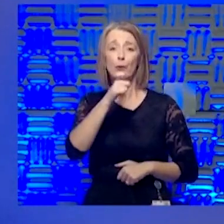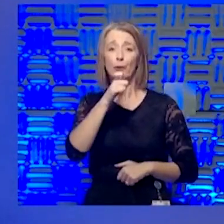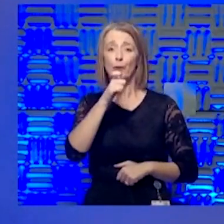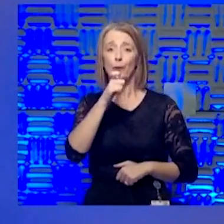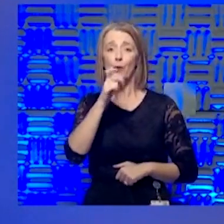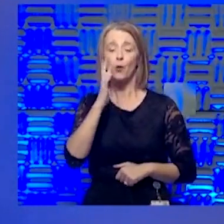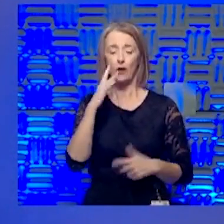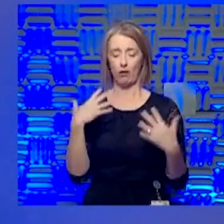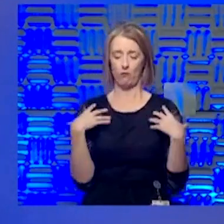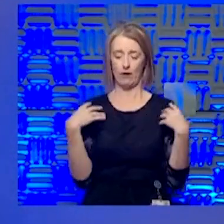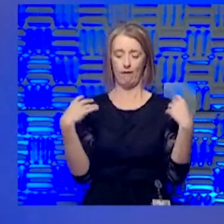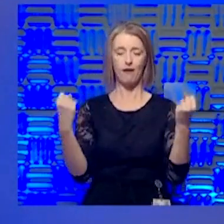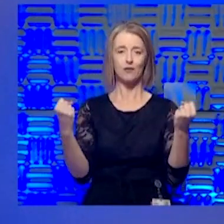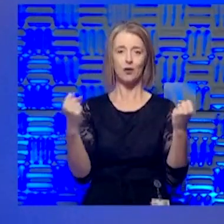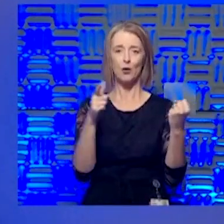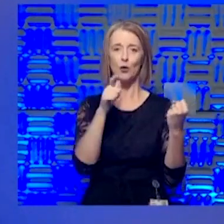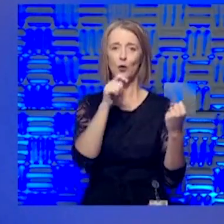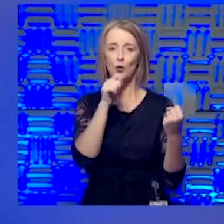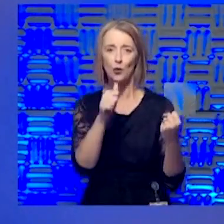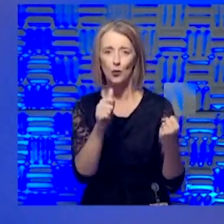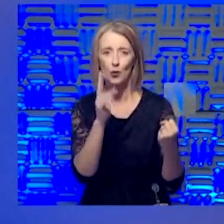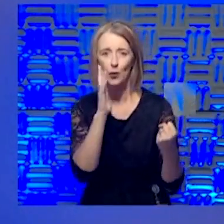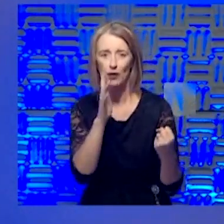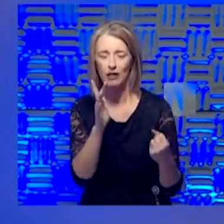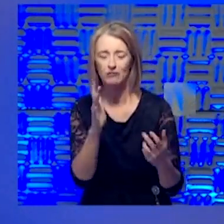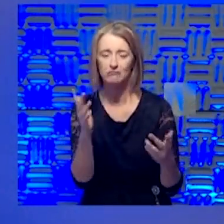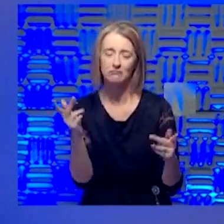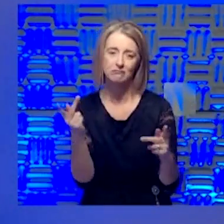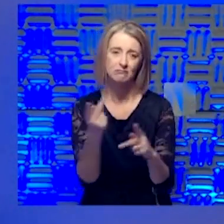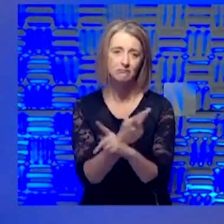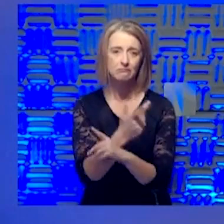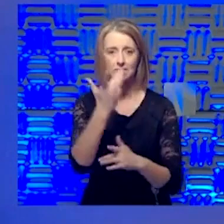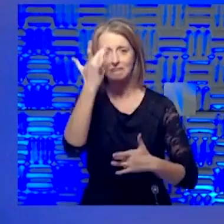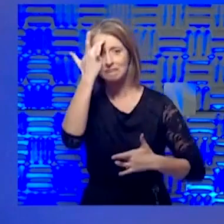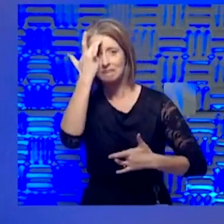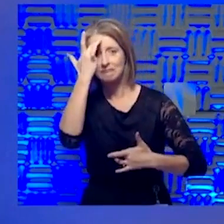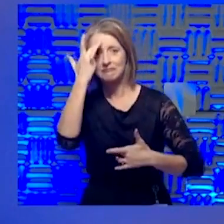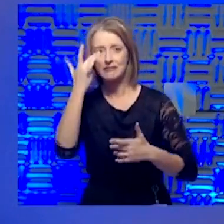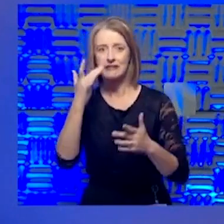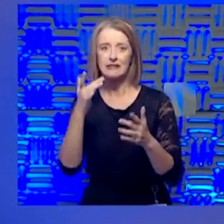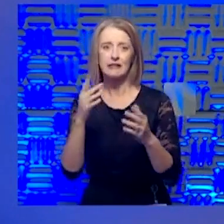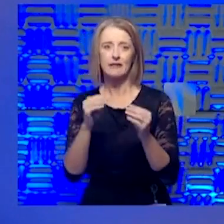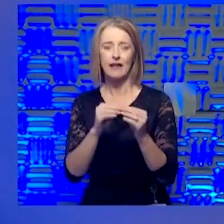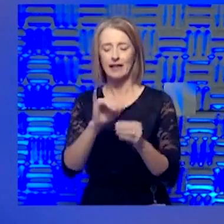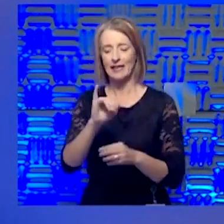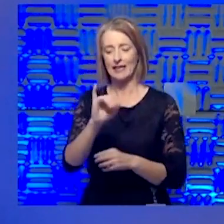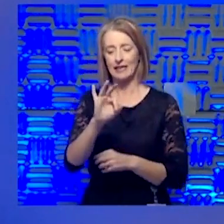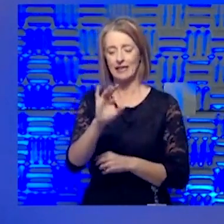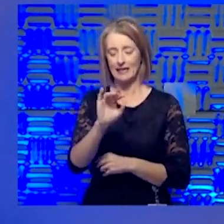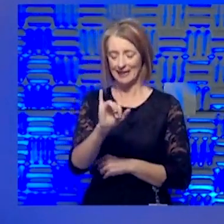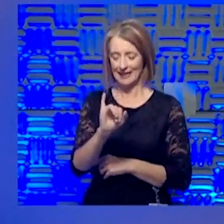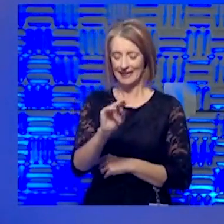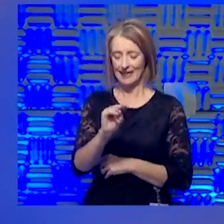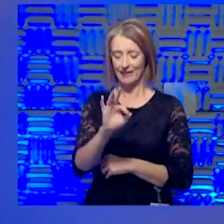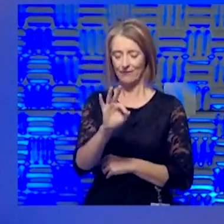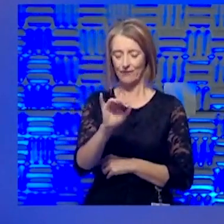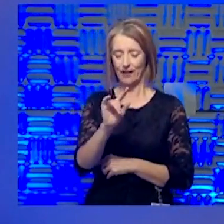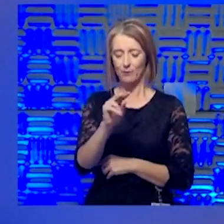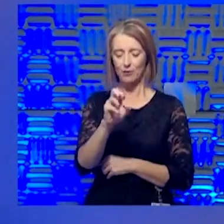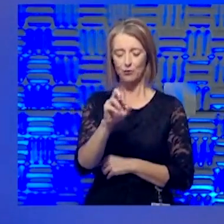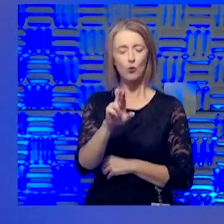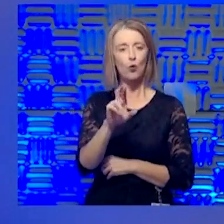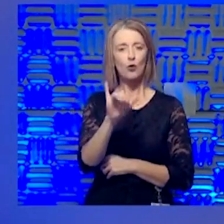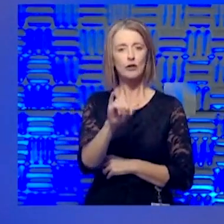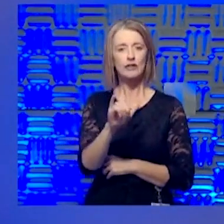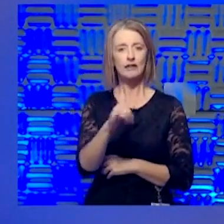going to recover from the disease and who is going to get that secondary inflammatory process where their lungs get damaged and they